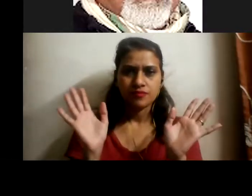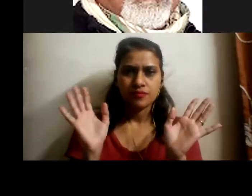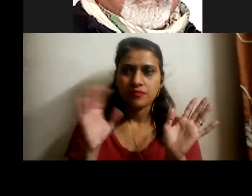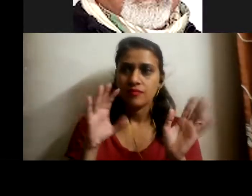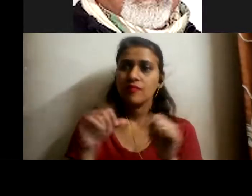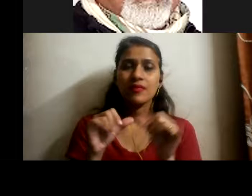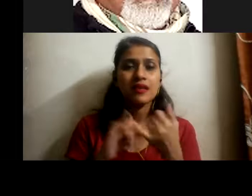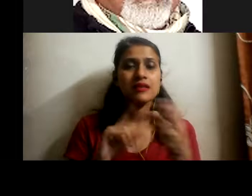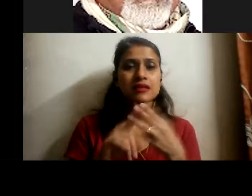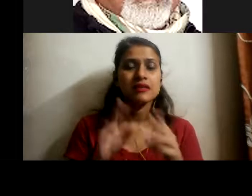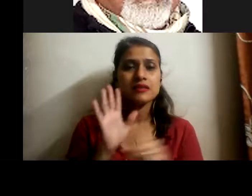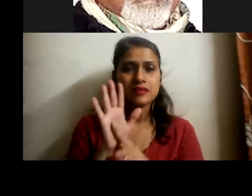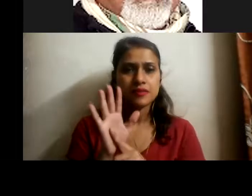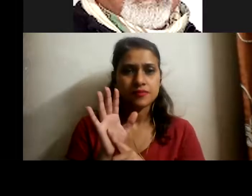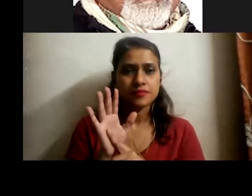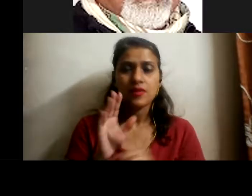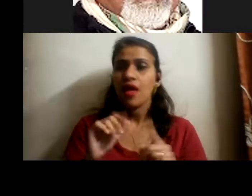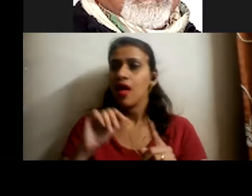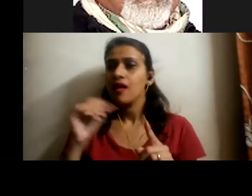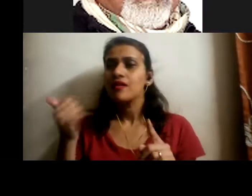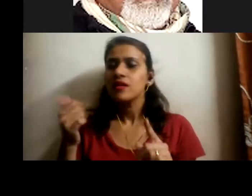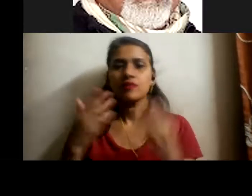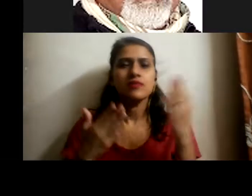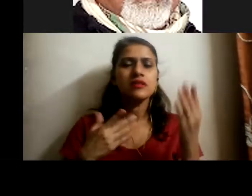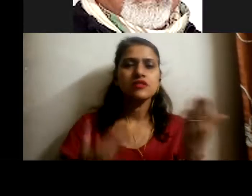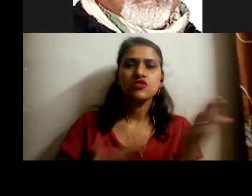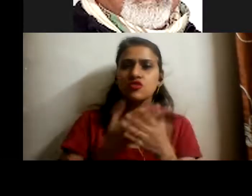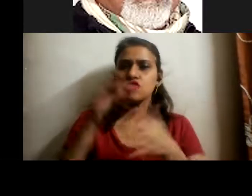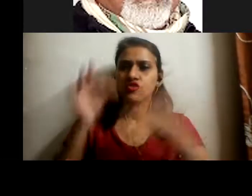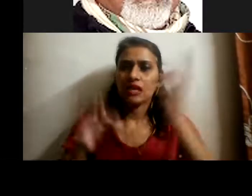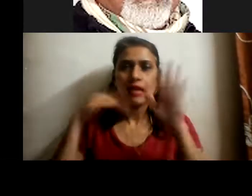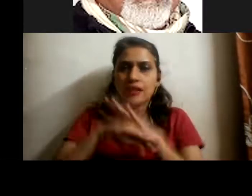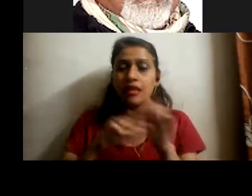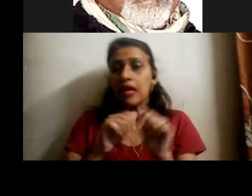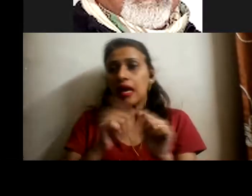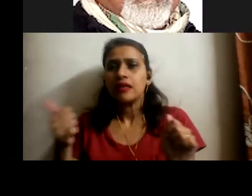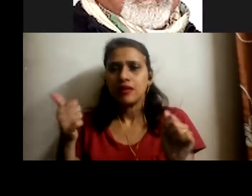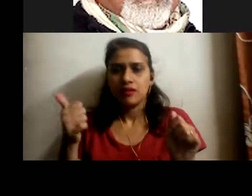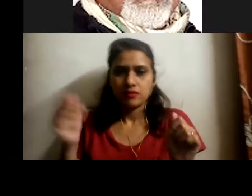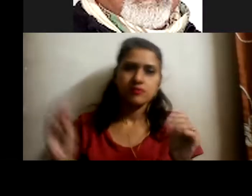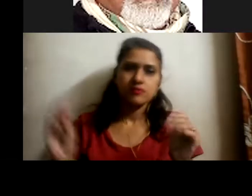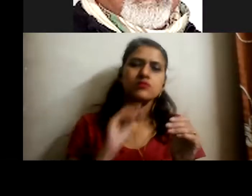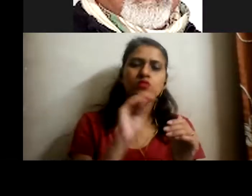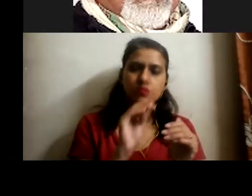go outside of the case. You cannot go outside of the judgment. And last is, you cannot, as I already